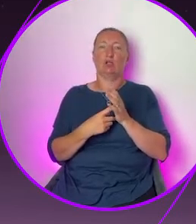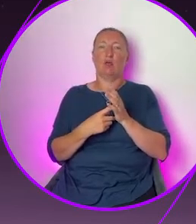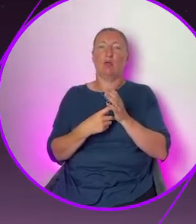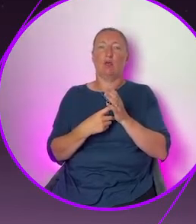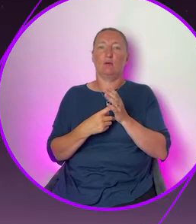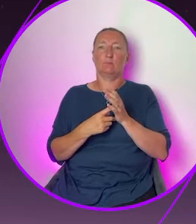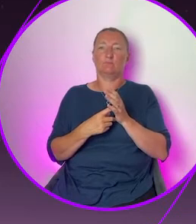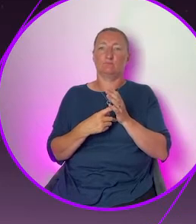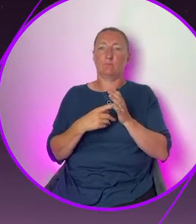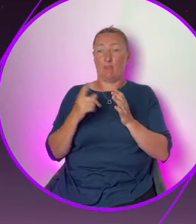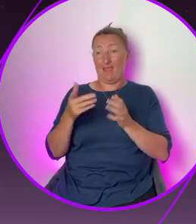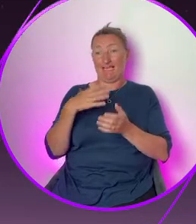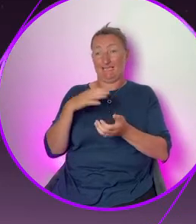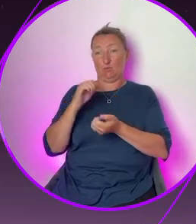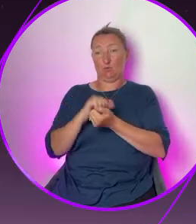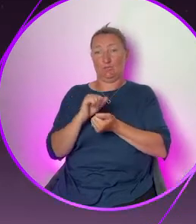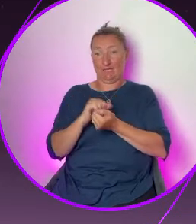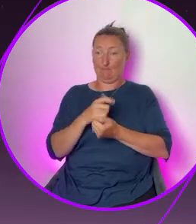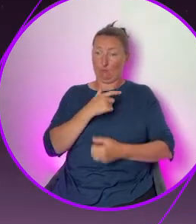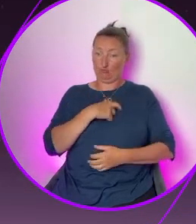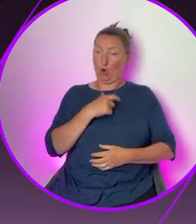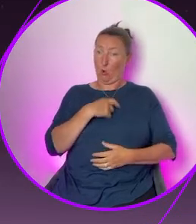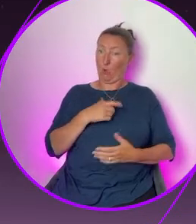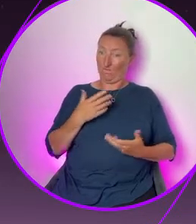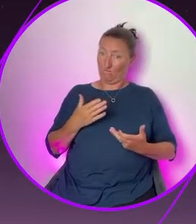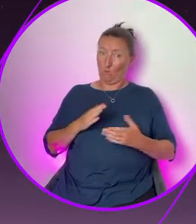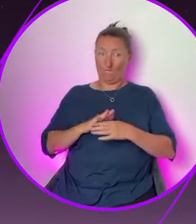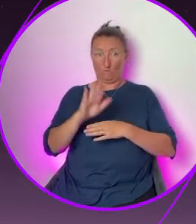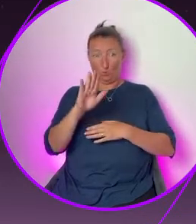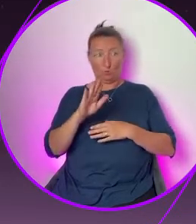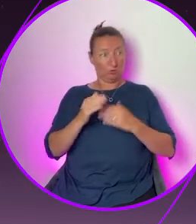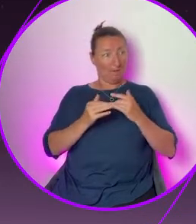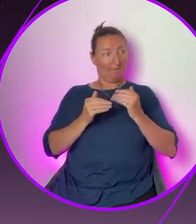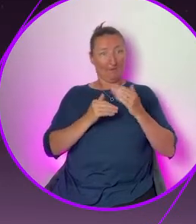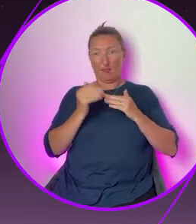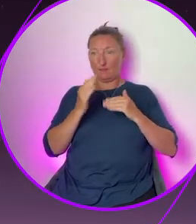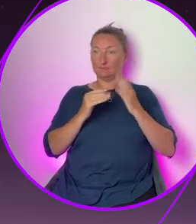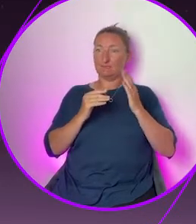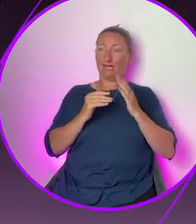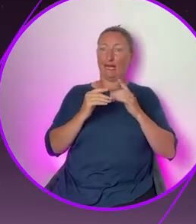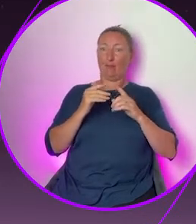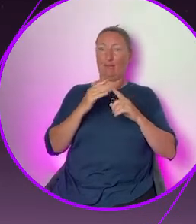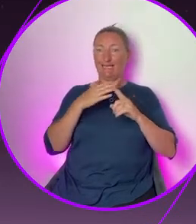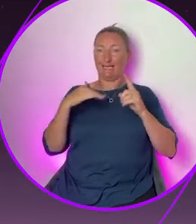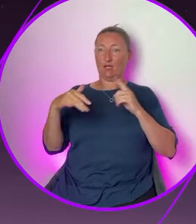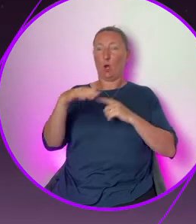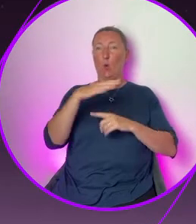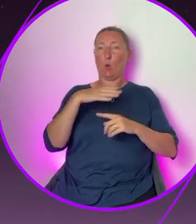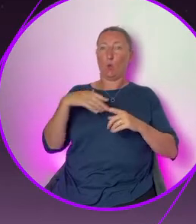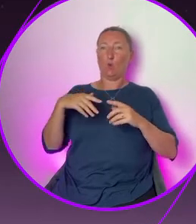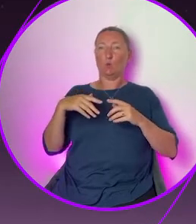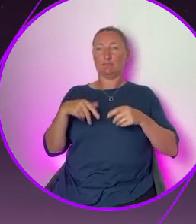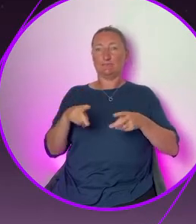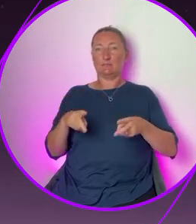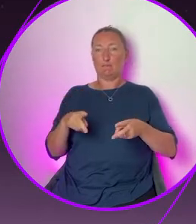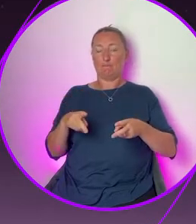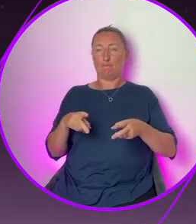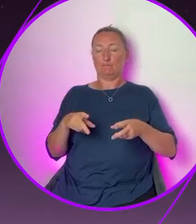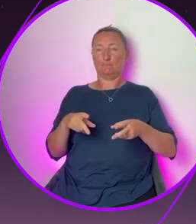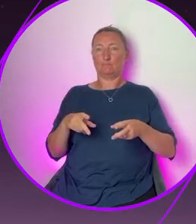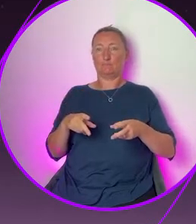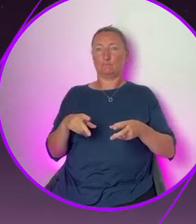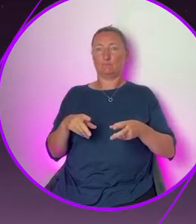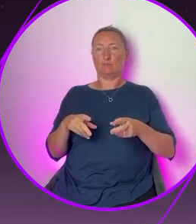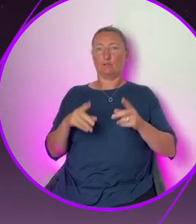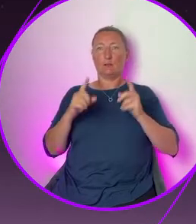retain a significant role in building future art ecosystems. But we recognize this is something that can't just